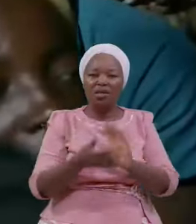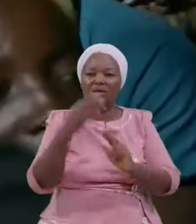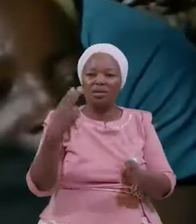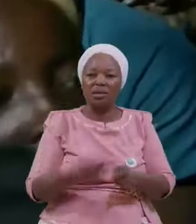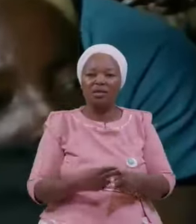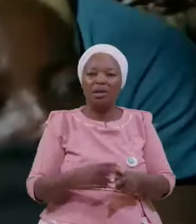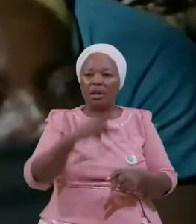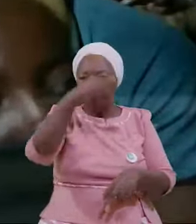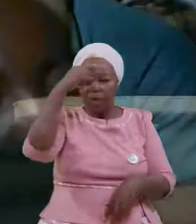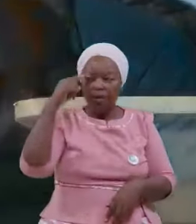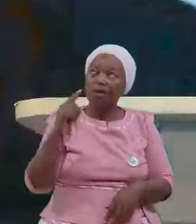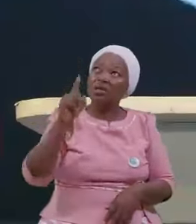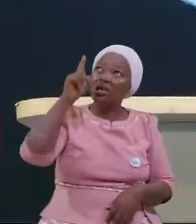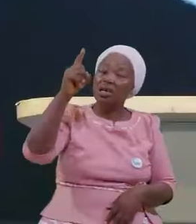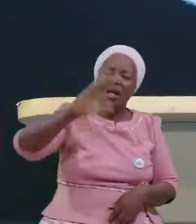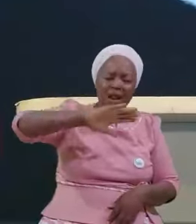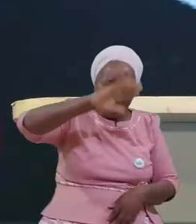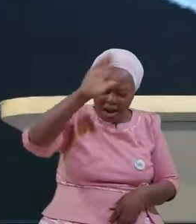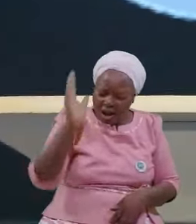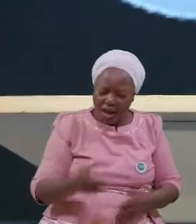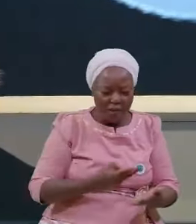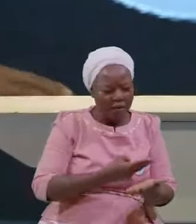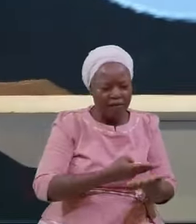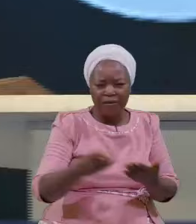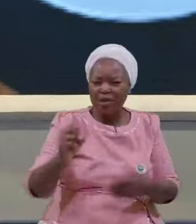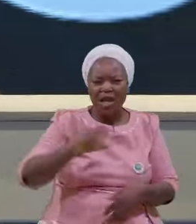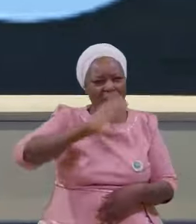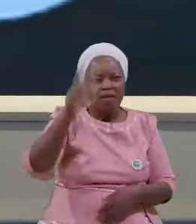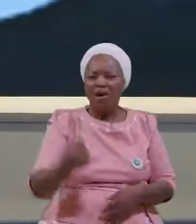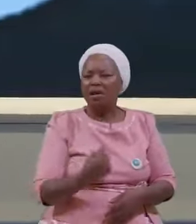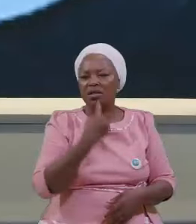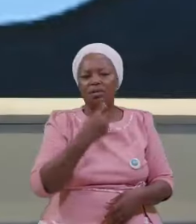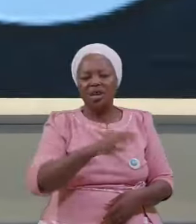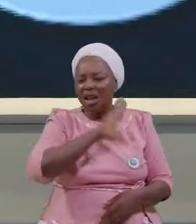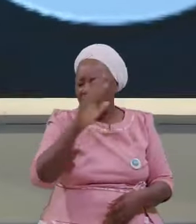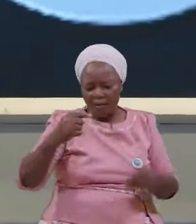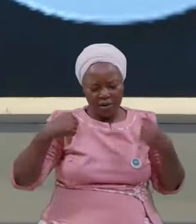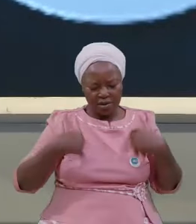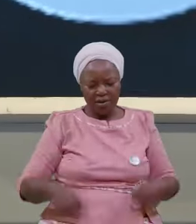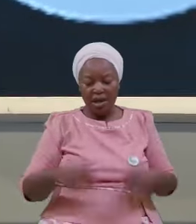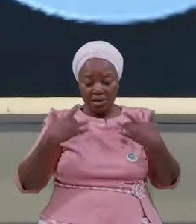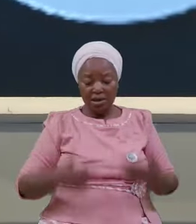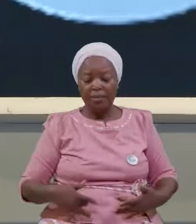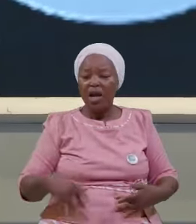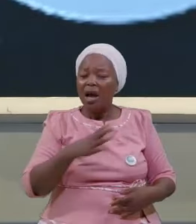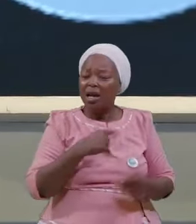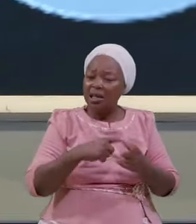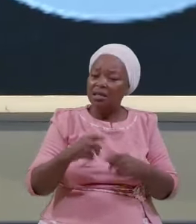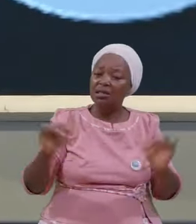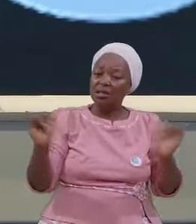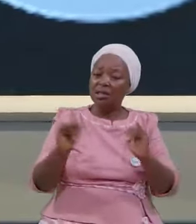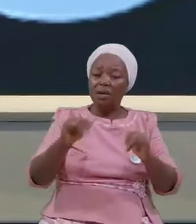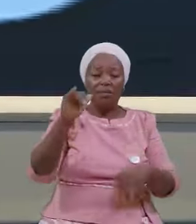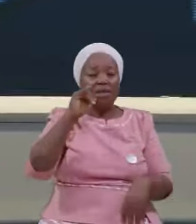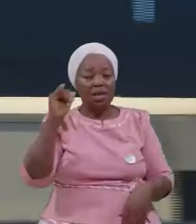never fails. The same yesterday, today, and